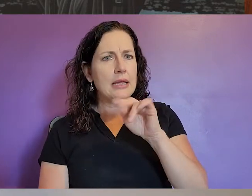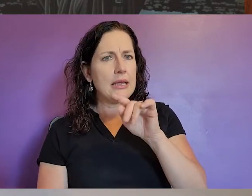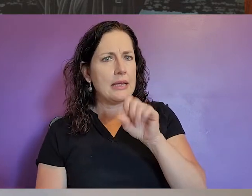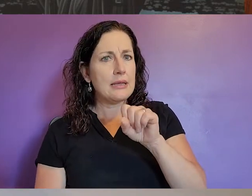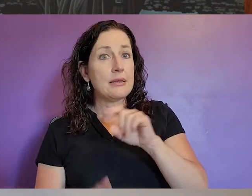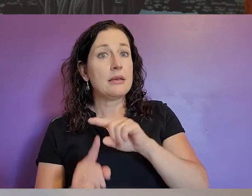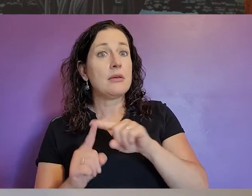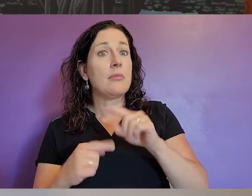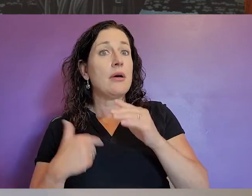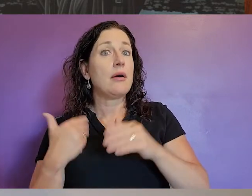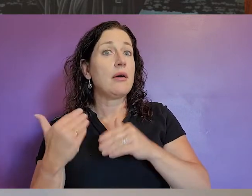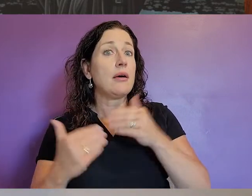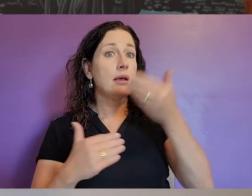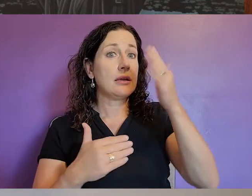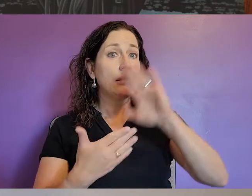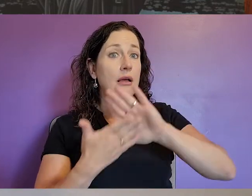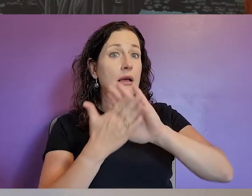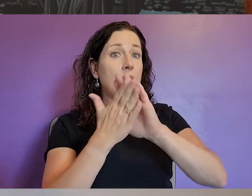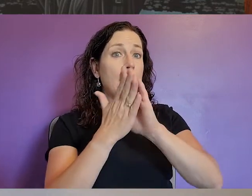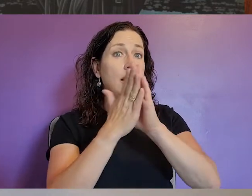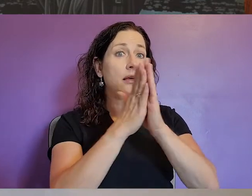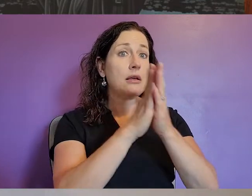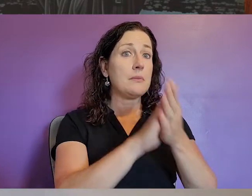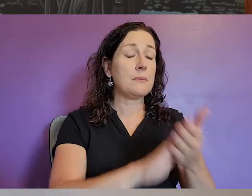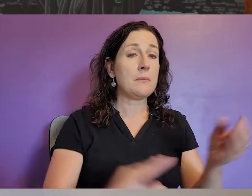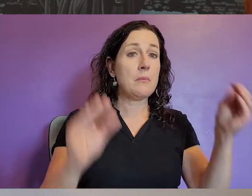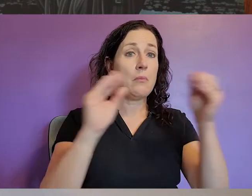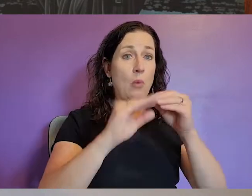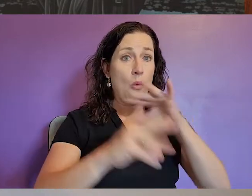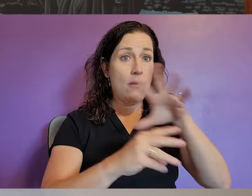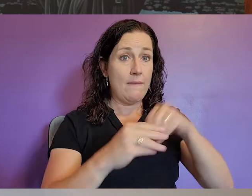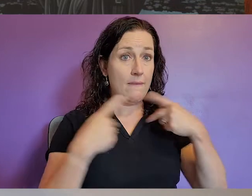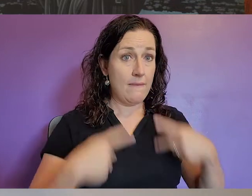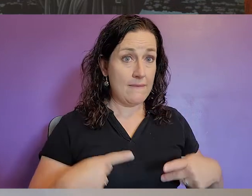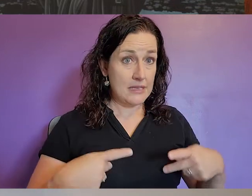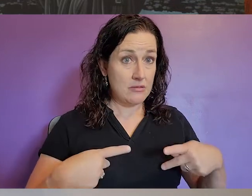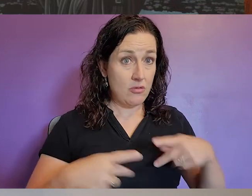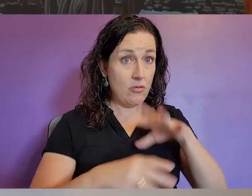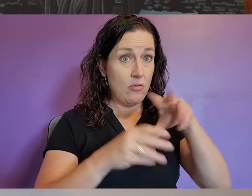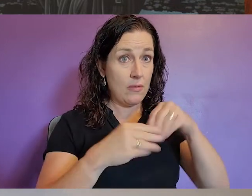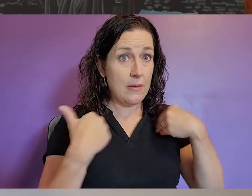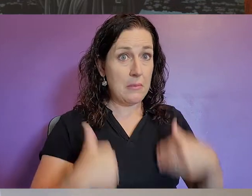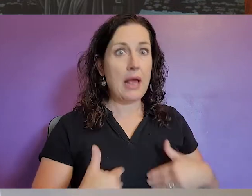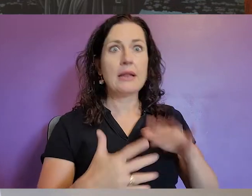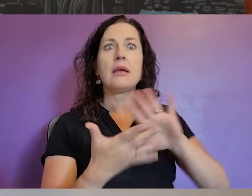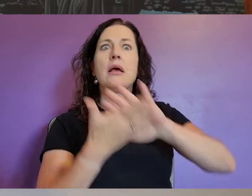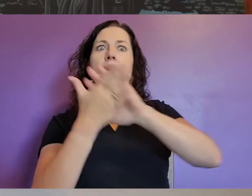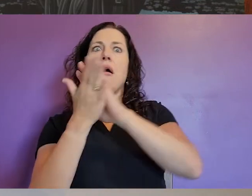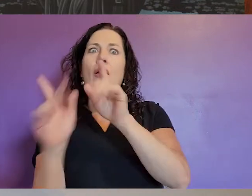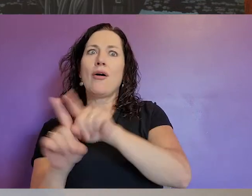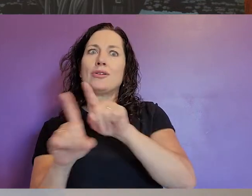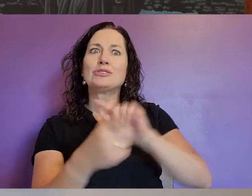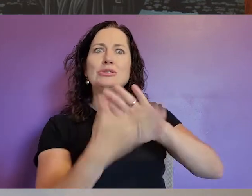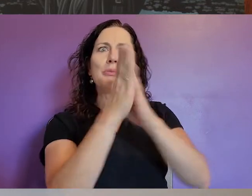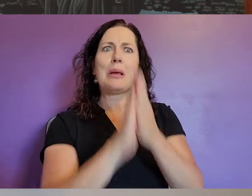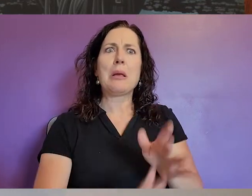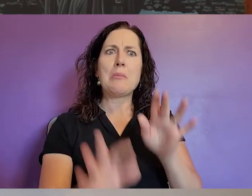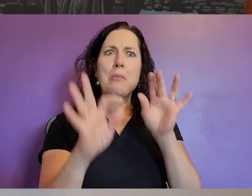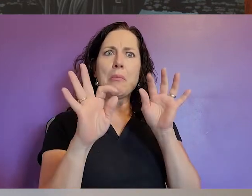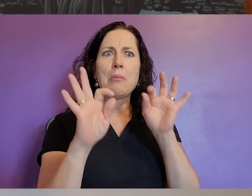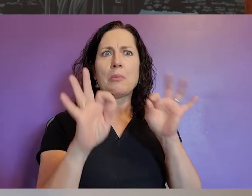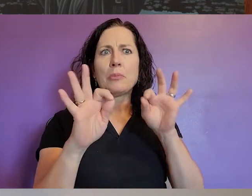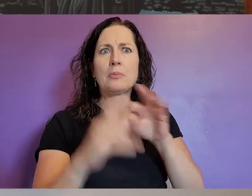But the more physical God gets, the more perfect it is. And so this celebration